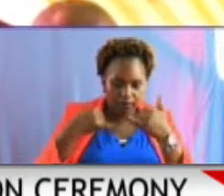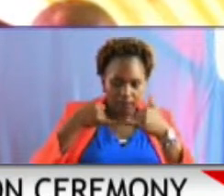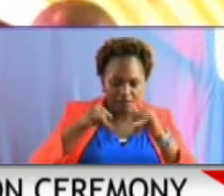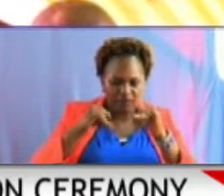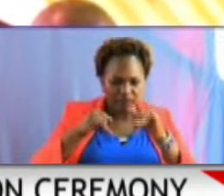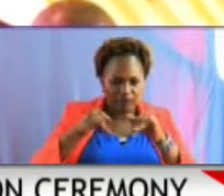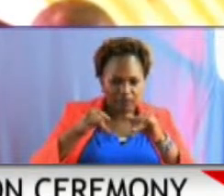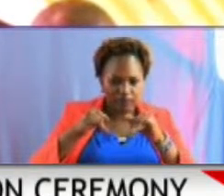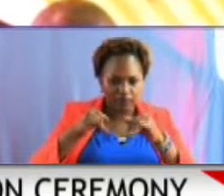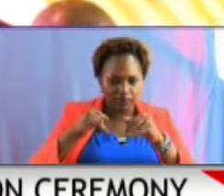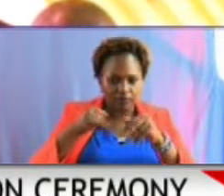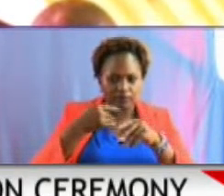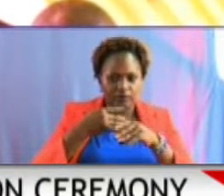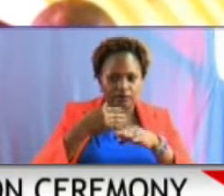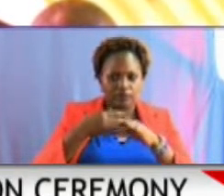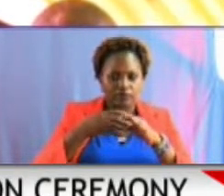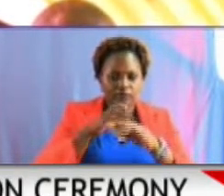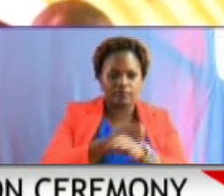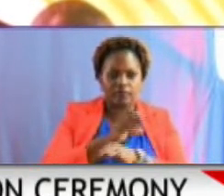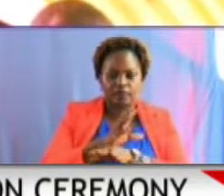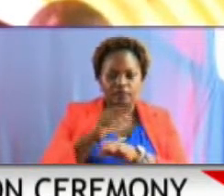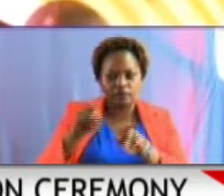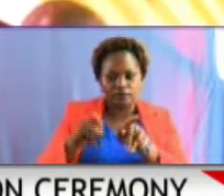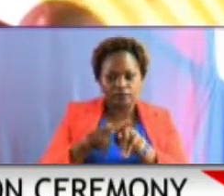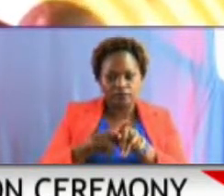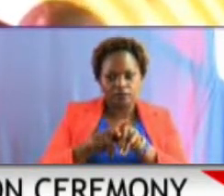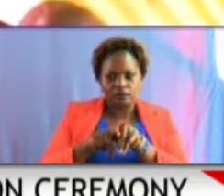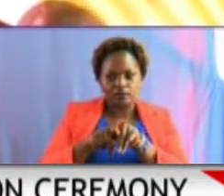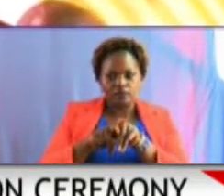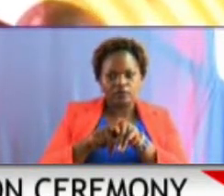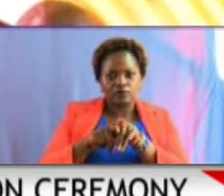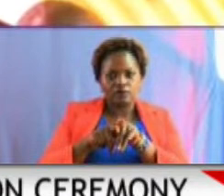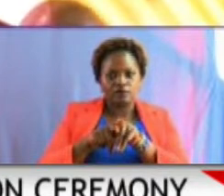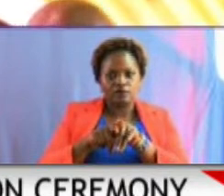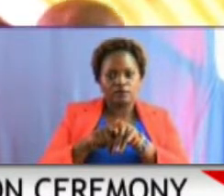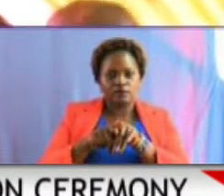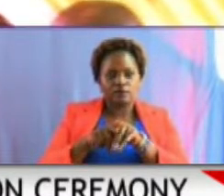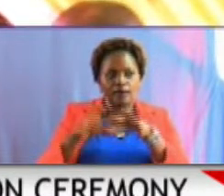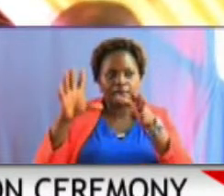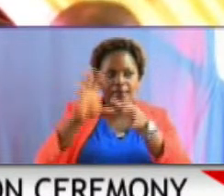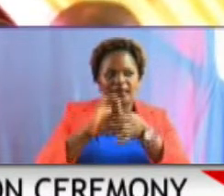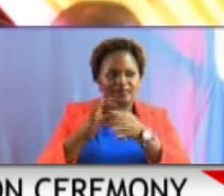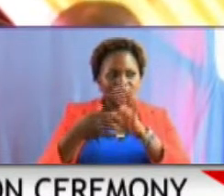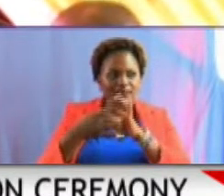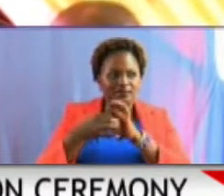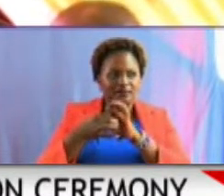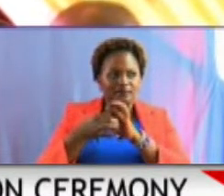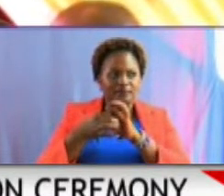capacity, collaboration, linkages, and partnerships.